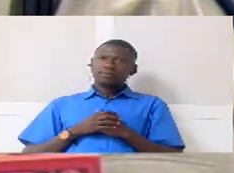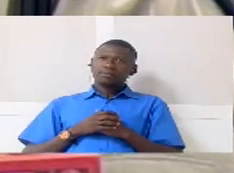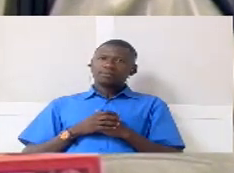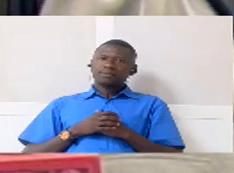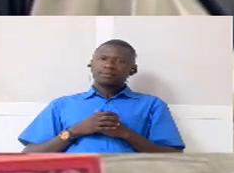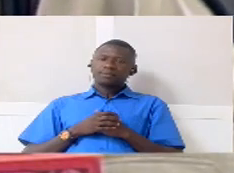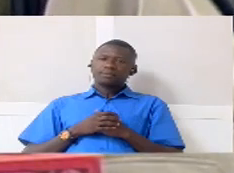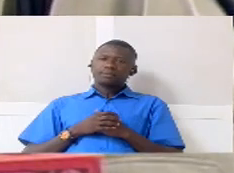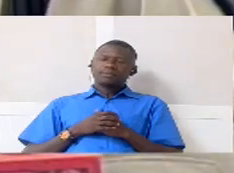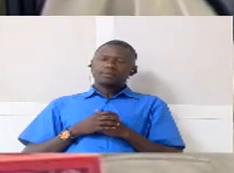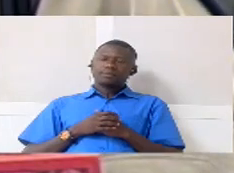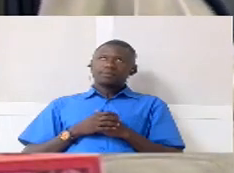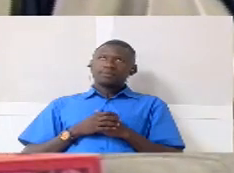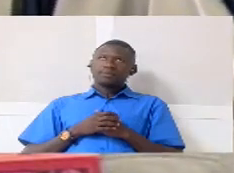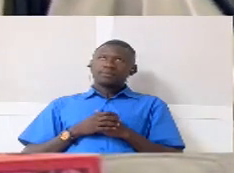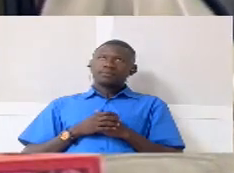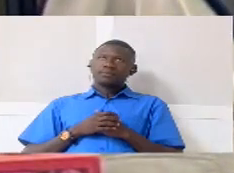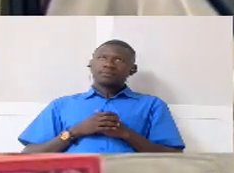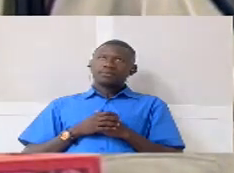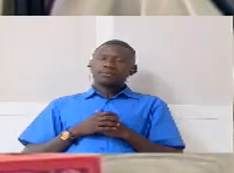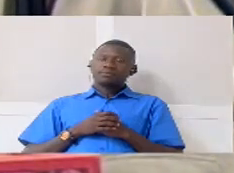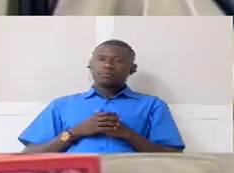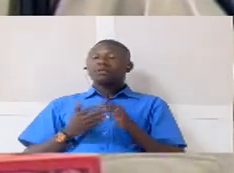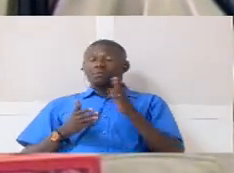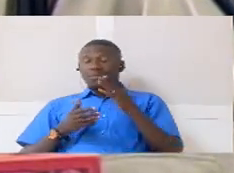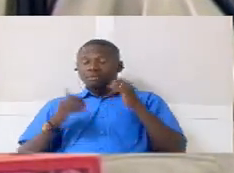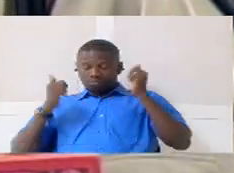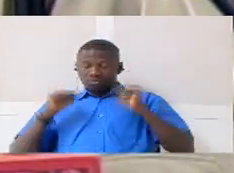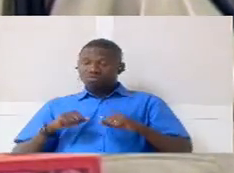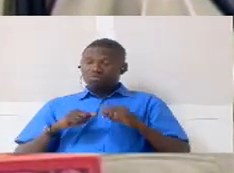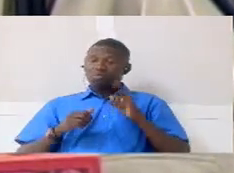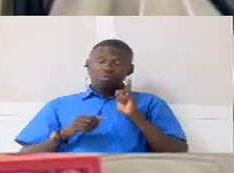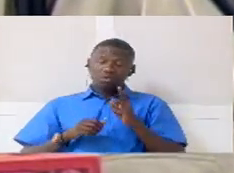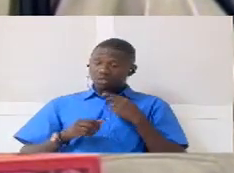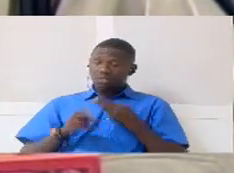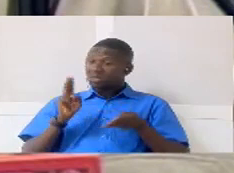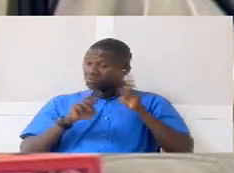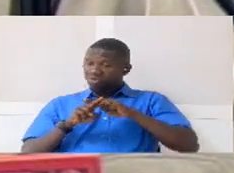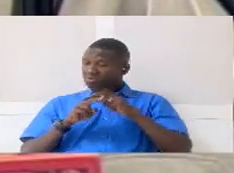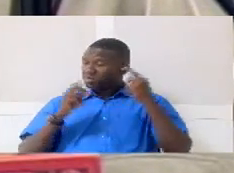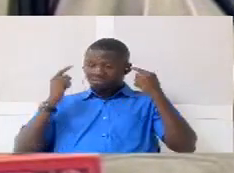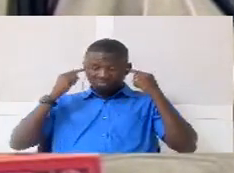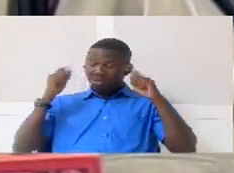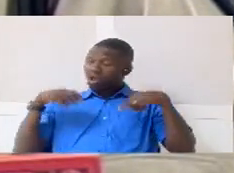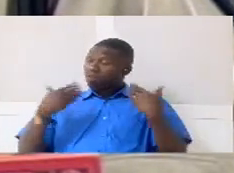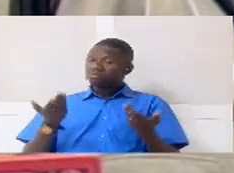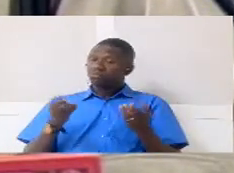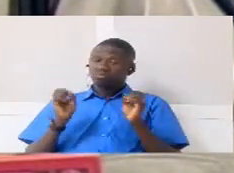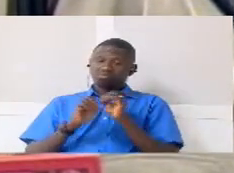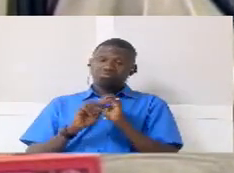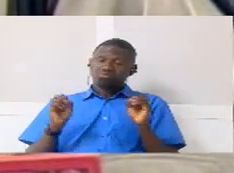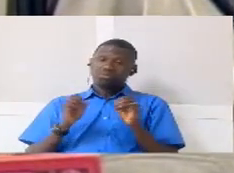Ase keno le yake bari mang a reporto ma kalamuda. It could be that such an investigation took place, but I